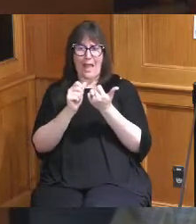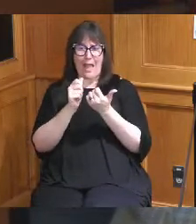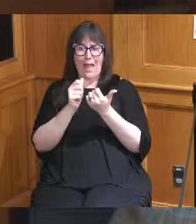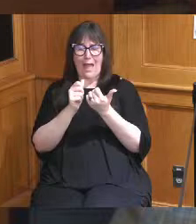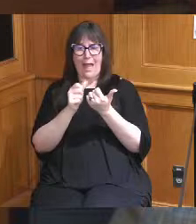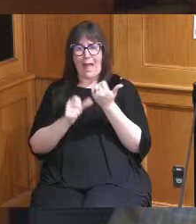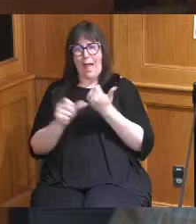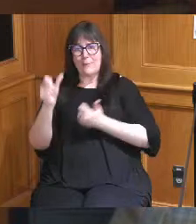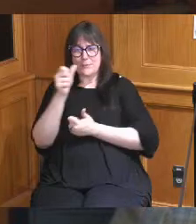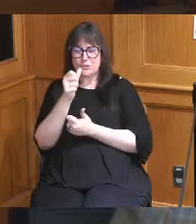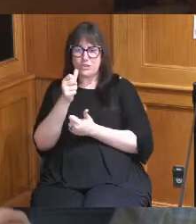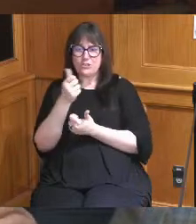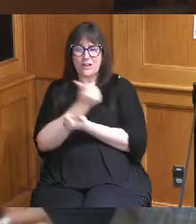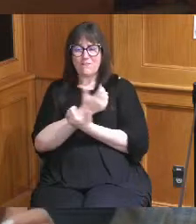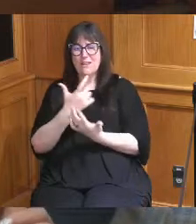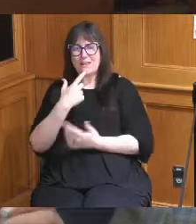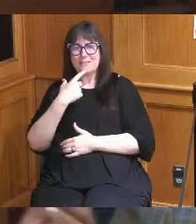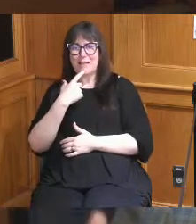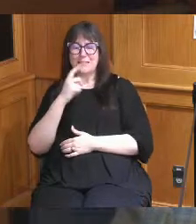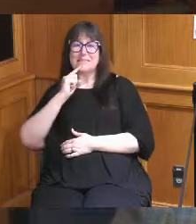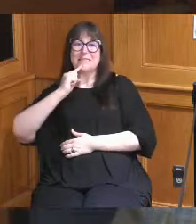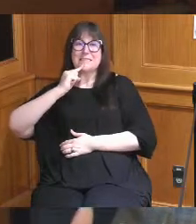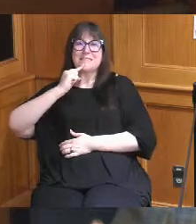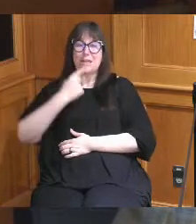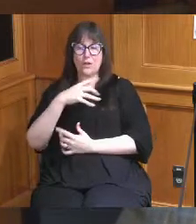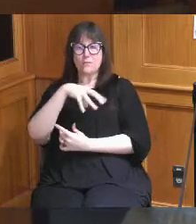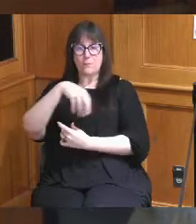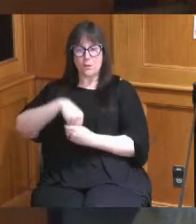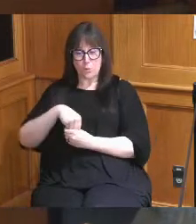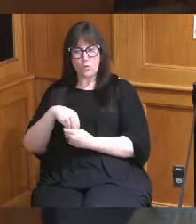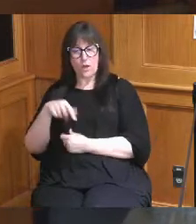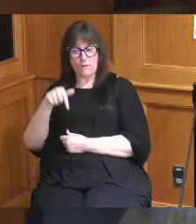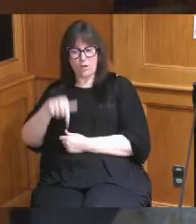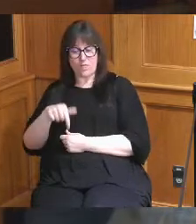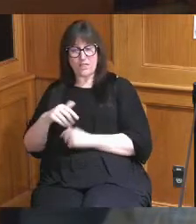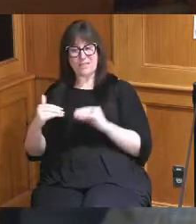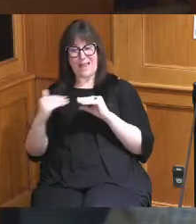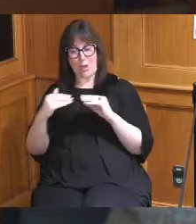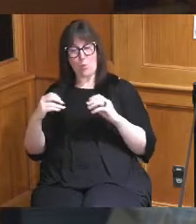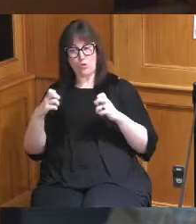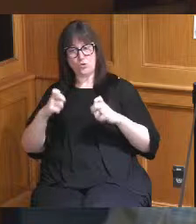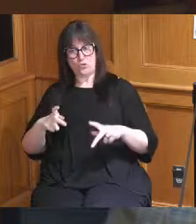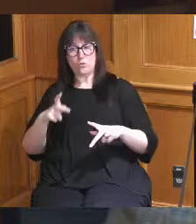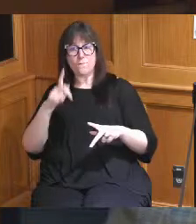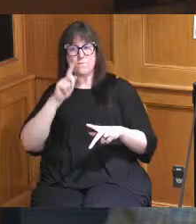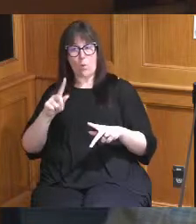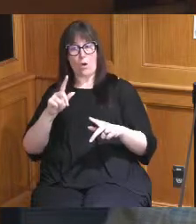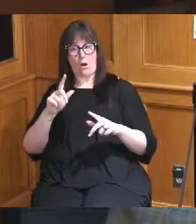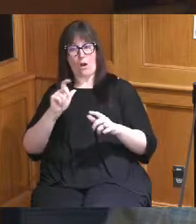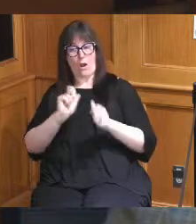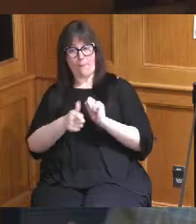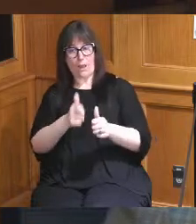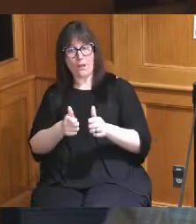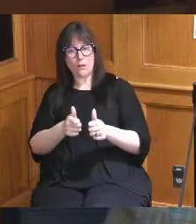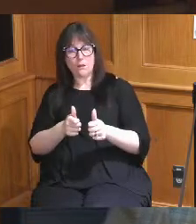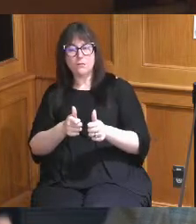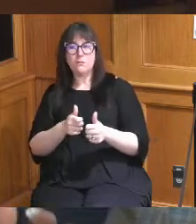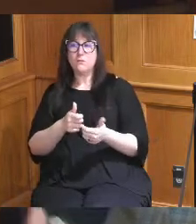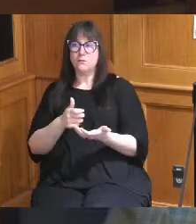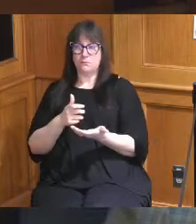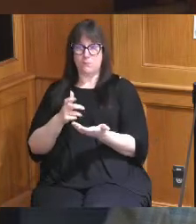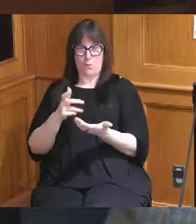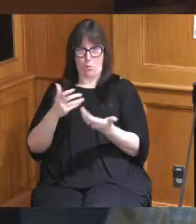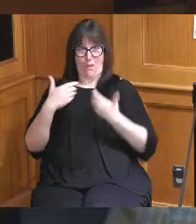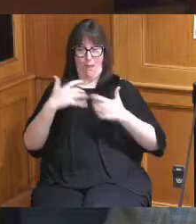serious about including you having an equal chance to compete. We had it. It was packed. It